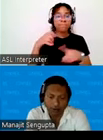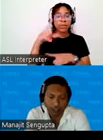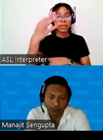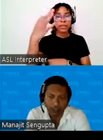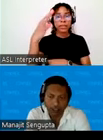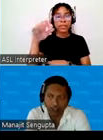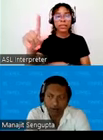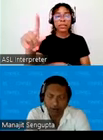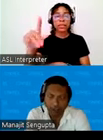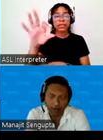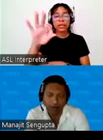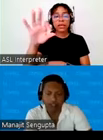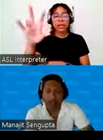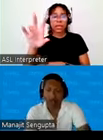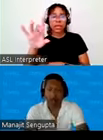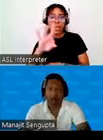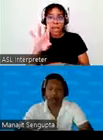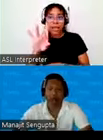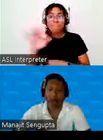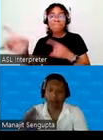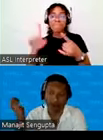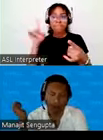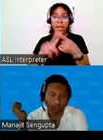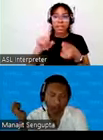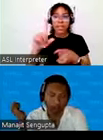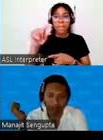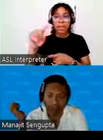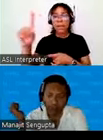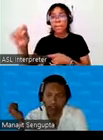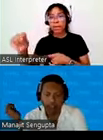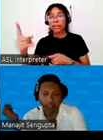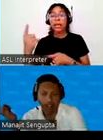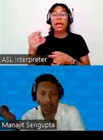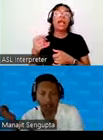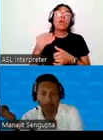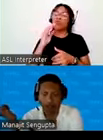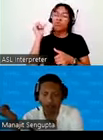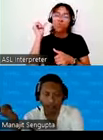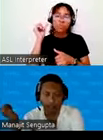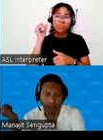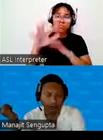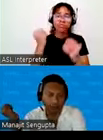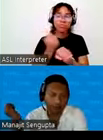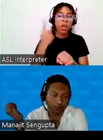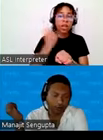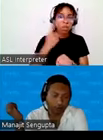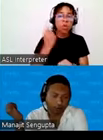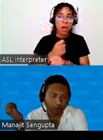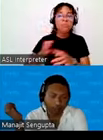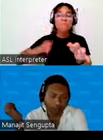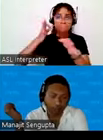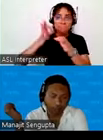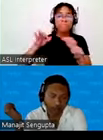1998 to 2020, and it's updated every year, and it provides a serially complete data for both